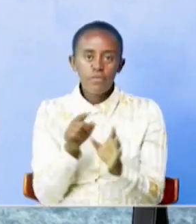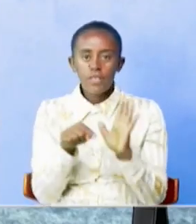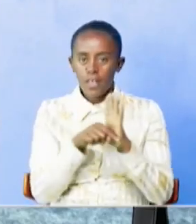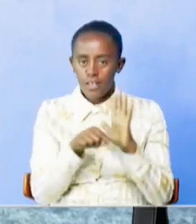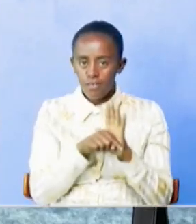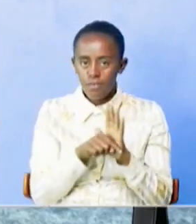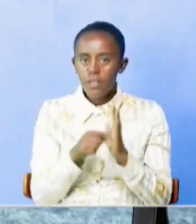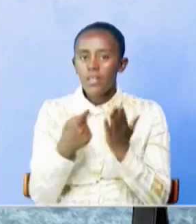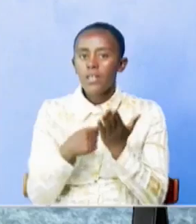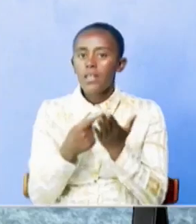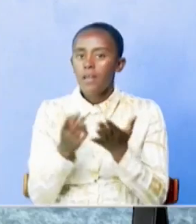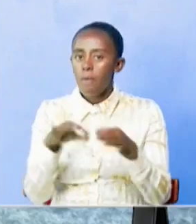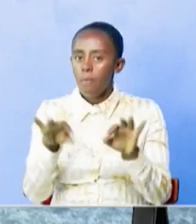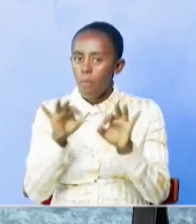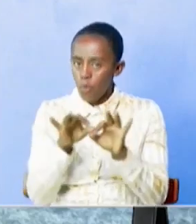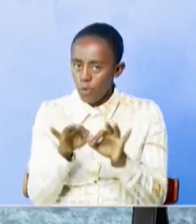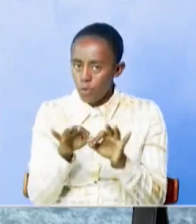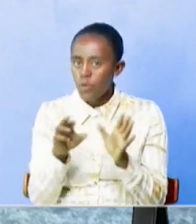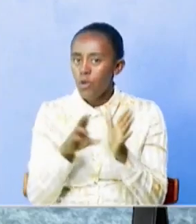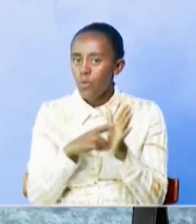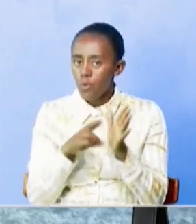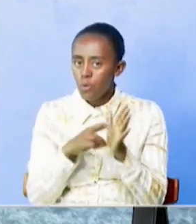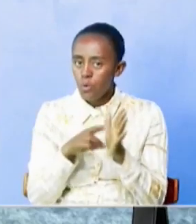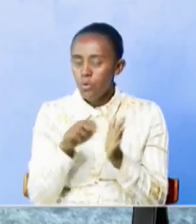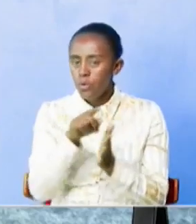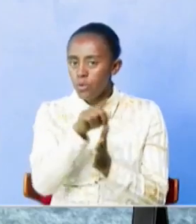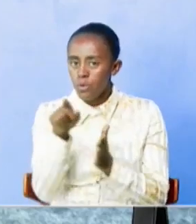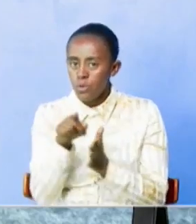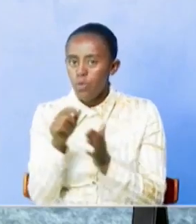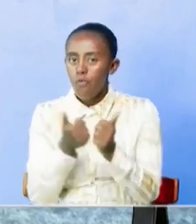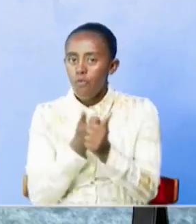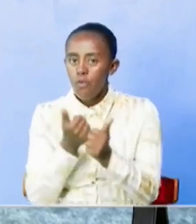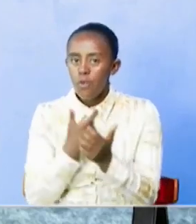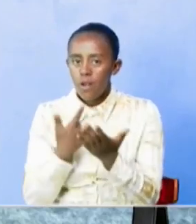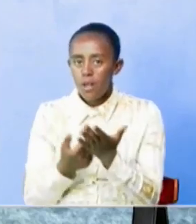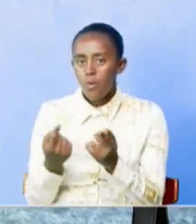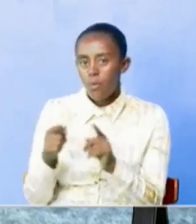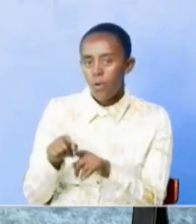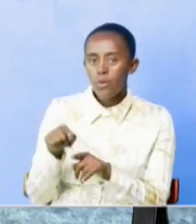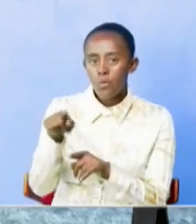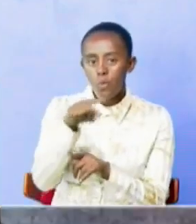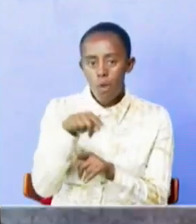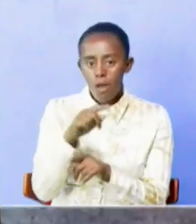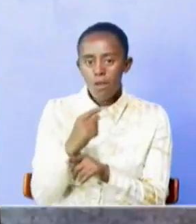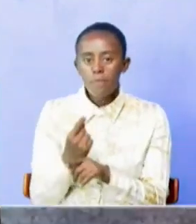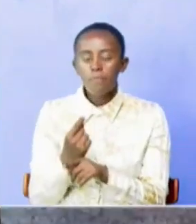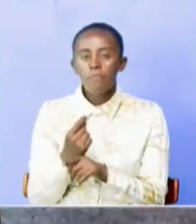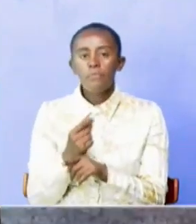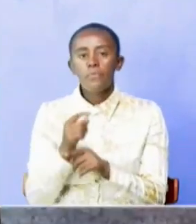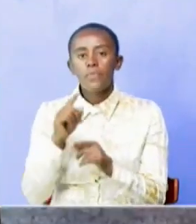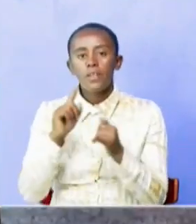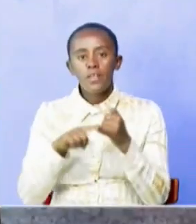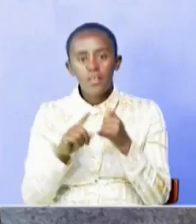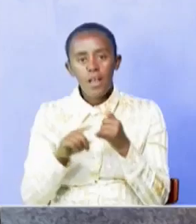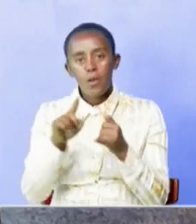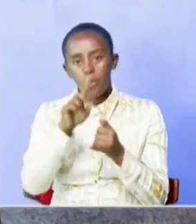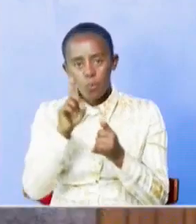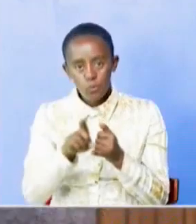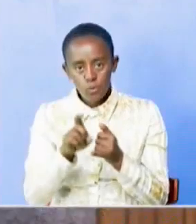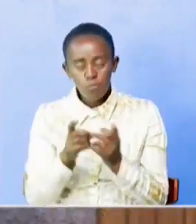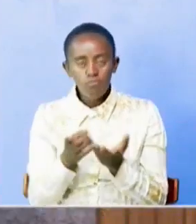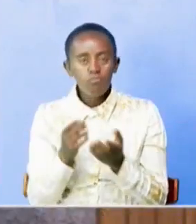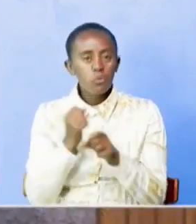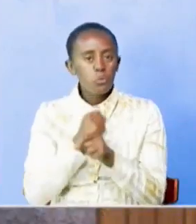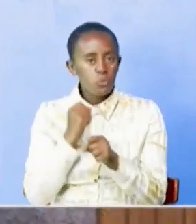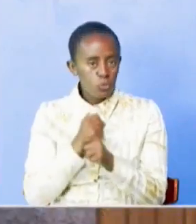the most important rules that you have to follow when you are making tag questions, when you are